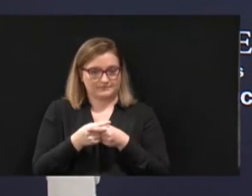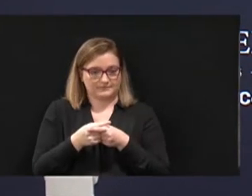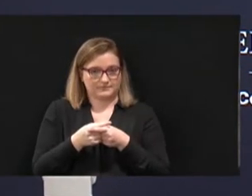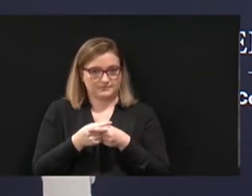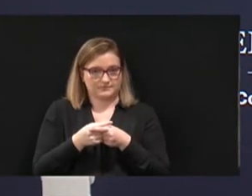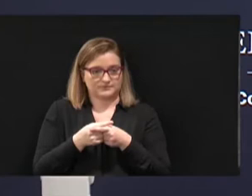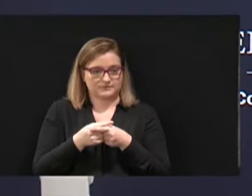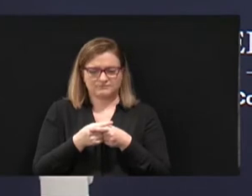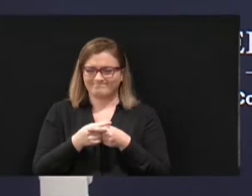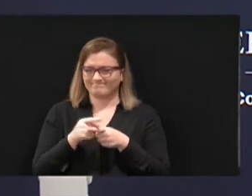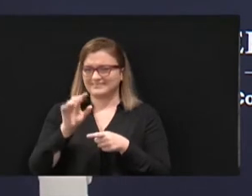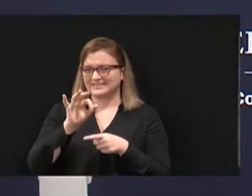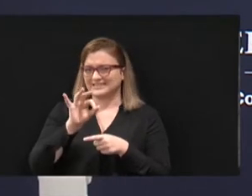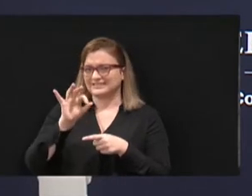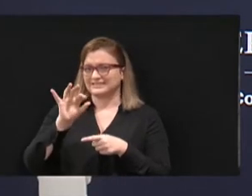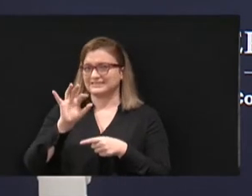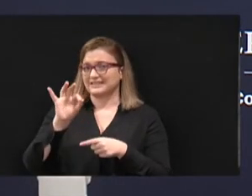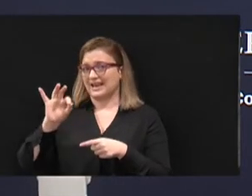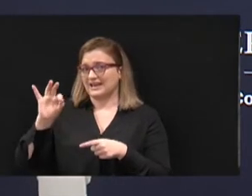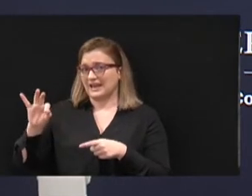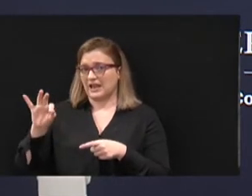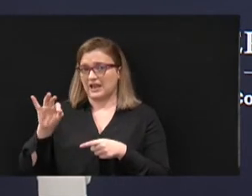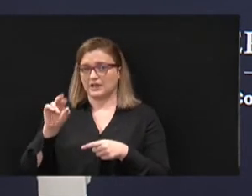the U.S. Congress